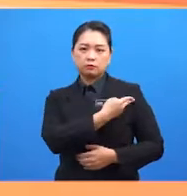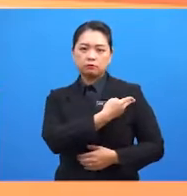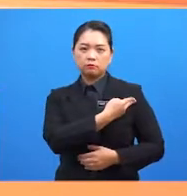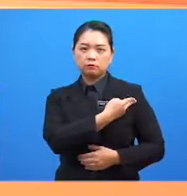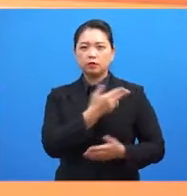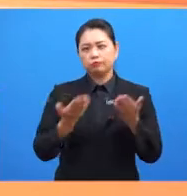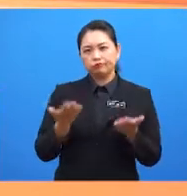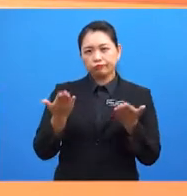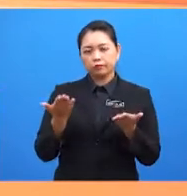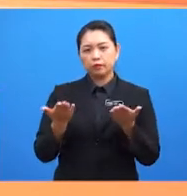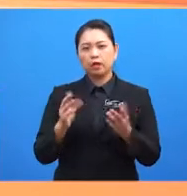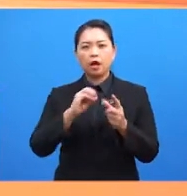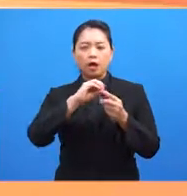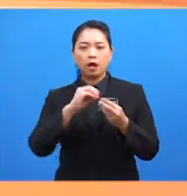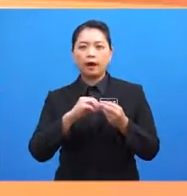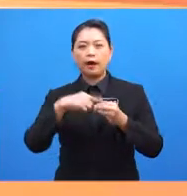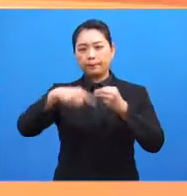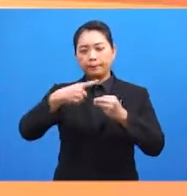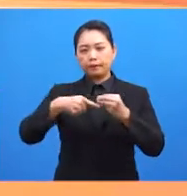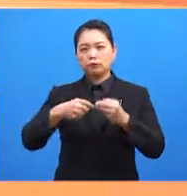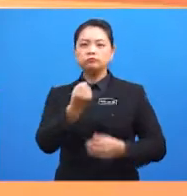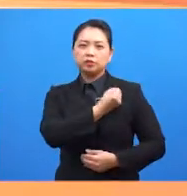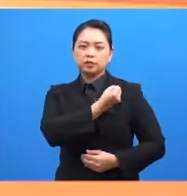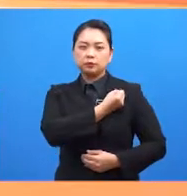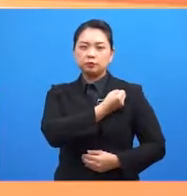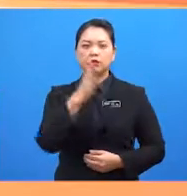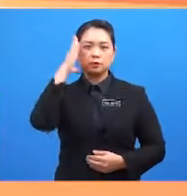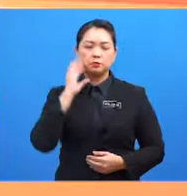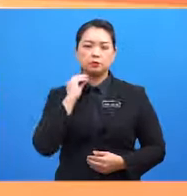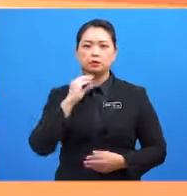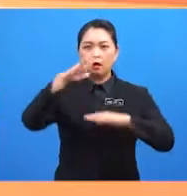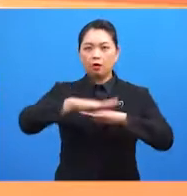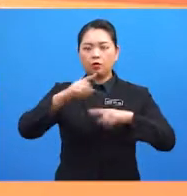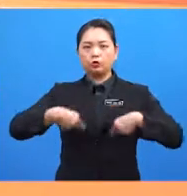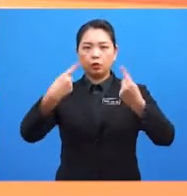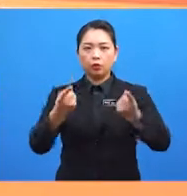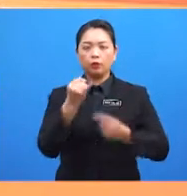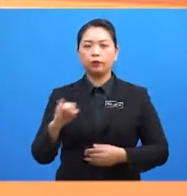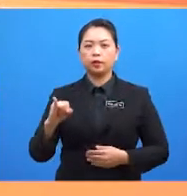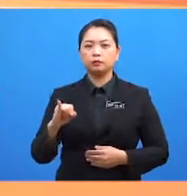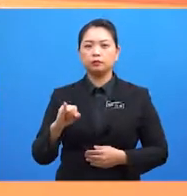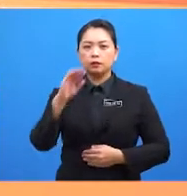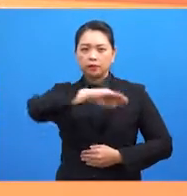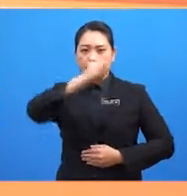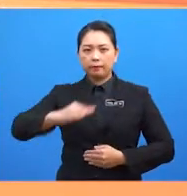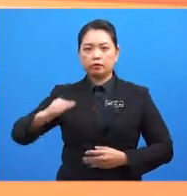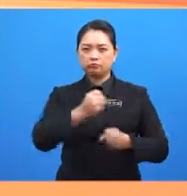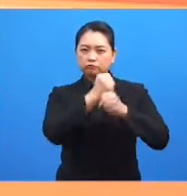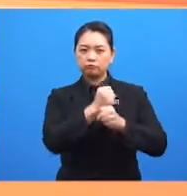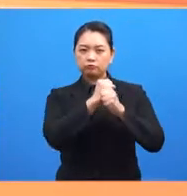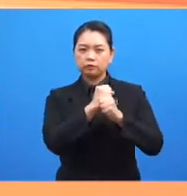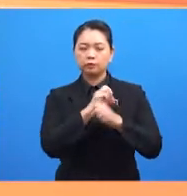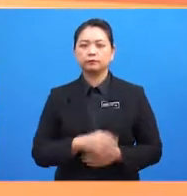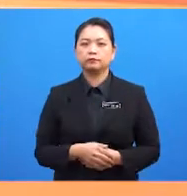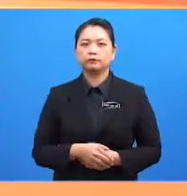probably be about Amanda's disappointing experience when going on camel riding at Morocco. Let's